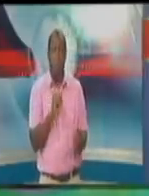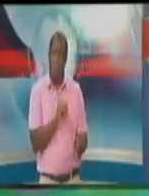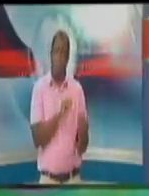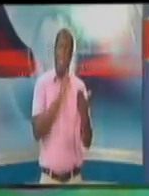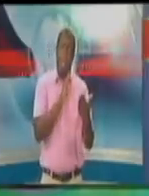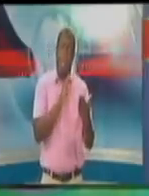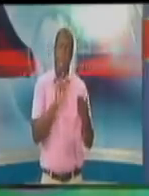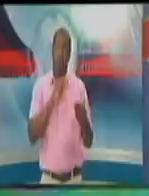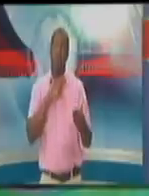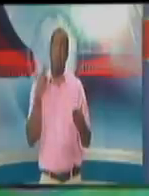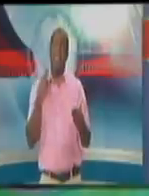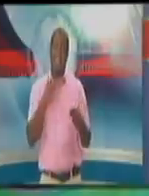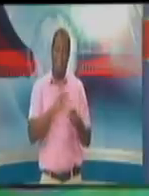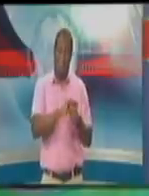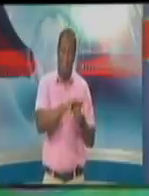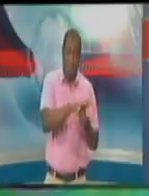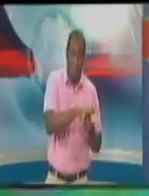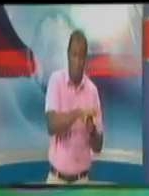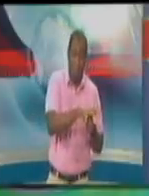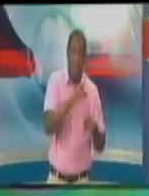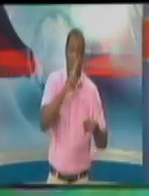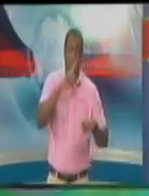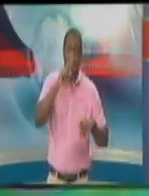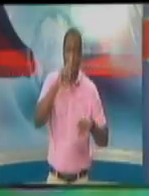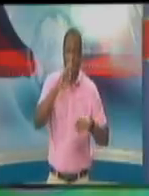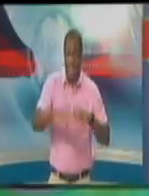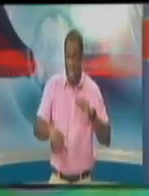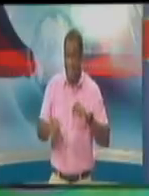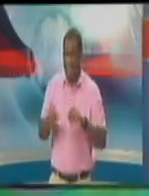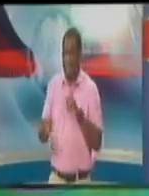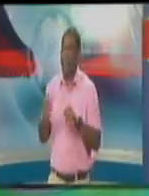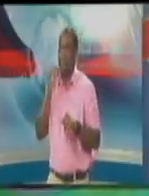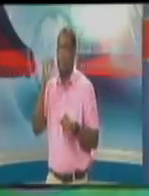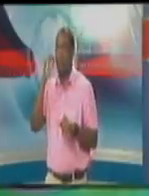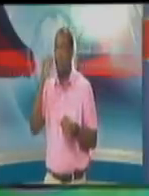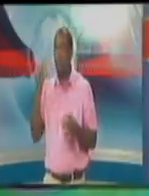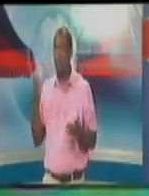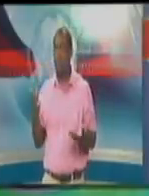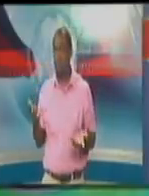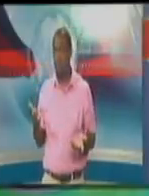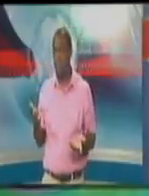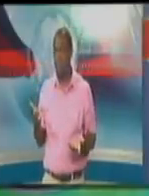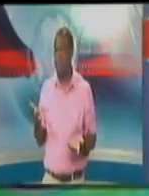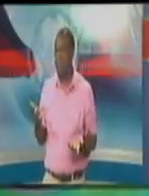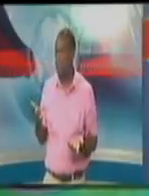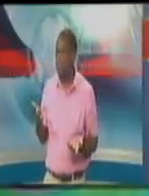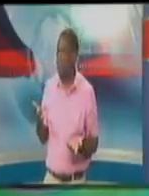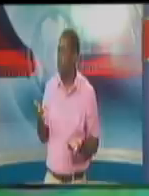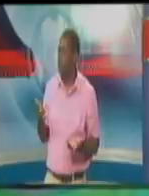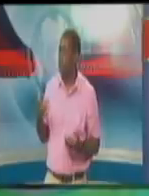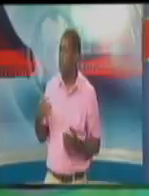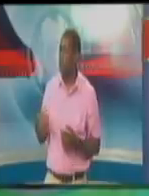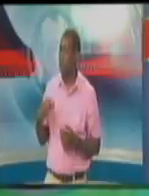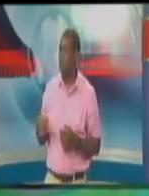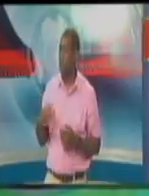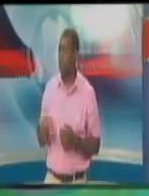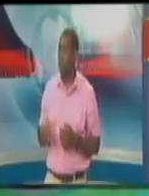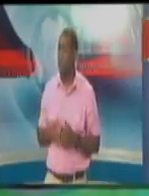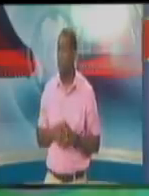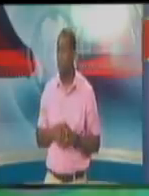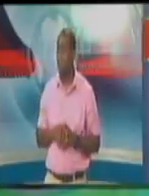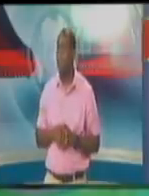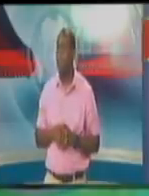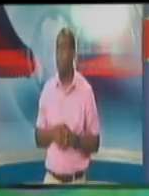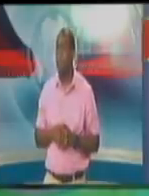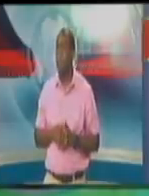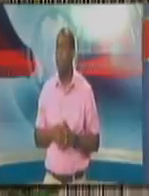we get seen about and people are recovering. They prefer to go that way than to just stay inside and be on this particular, you know, path that we are